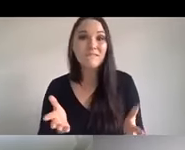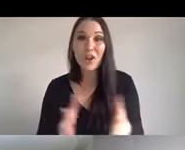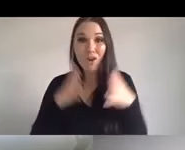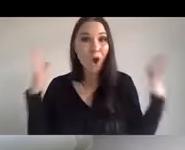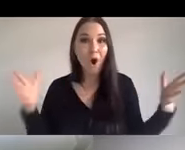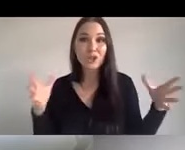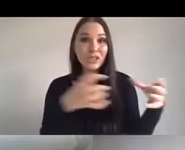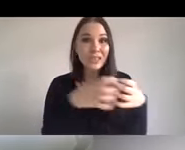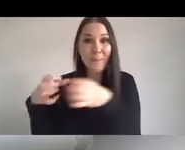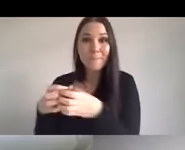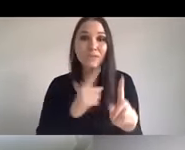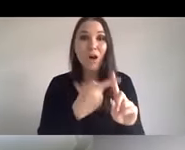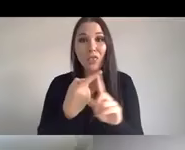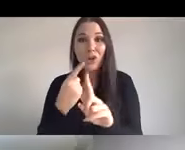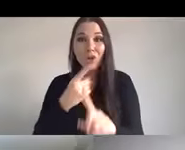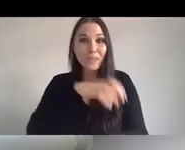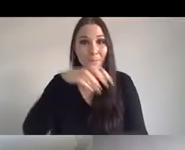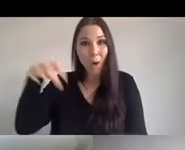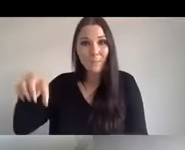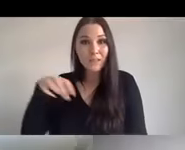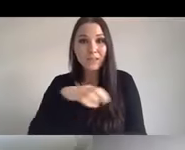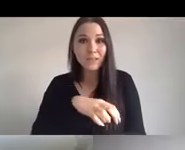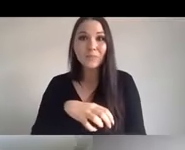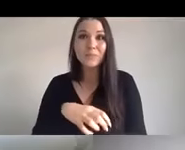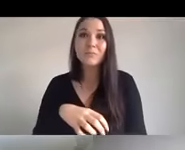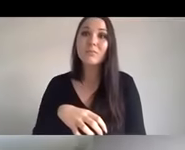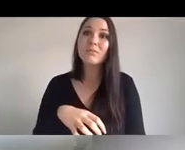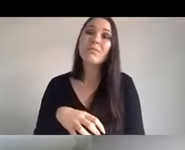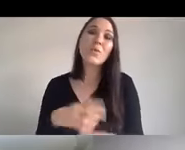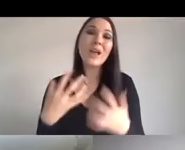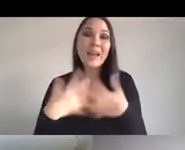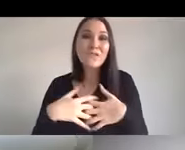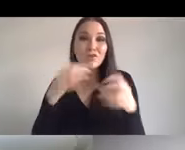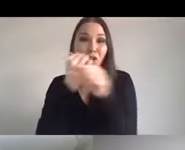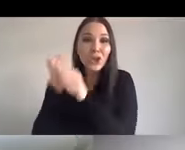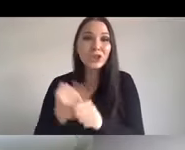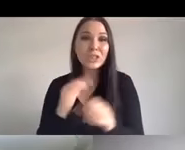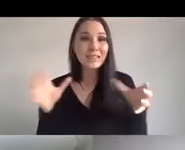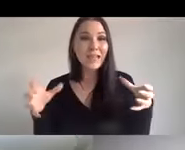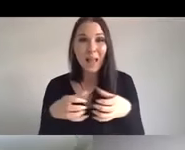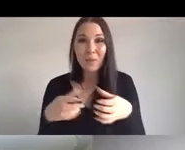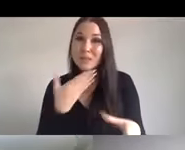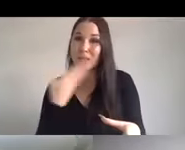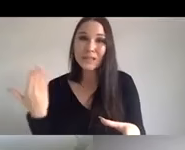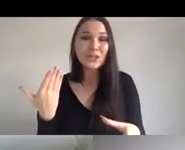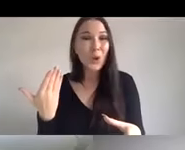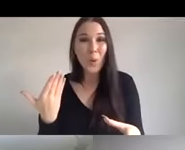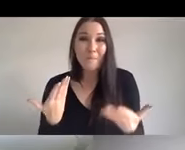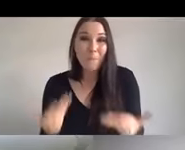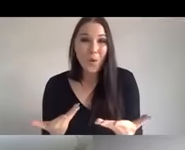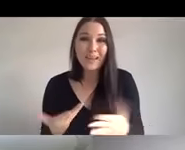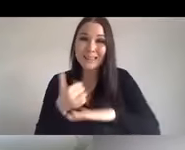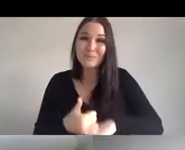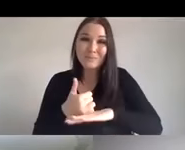other departments. So we don't have a large front-end or infrastructure team. So it's still all hands on deck, as you said.